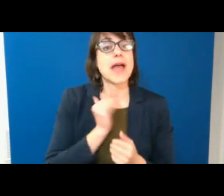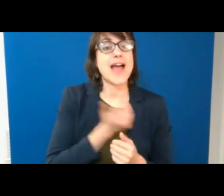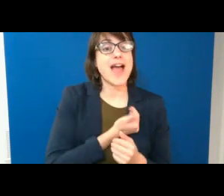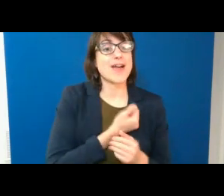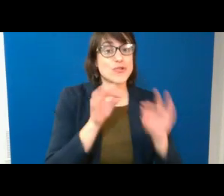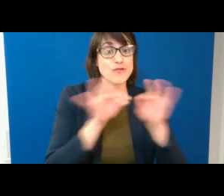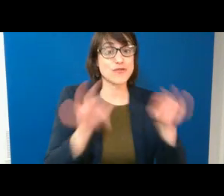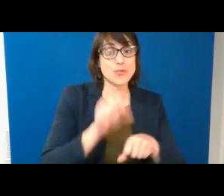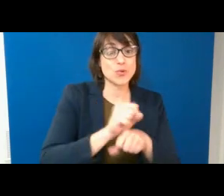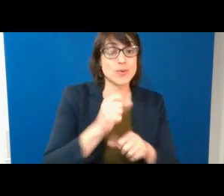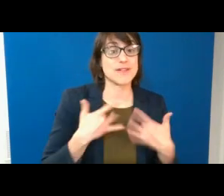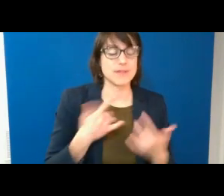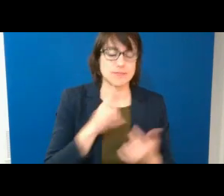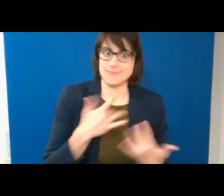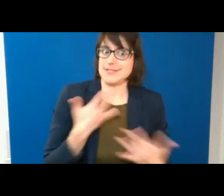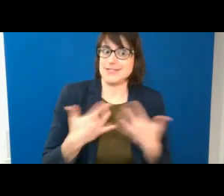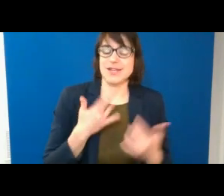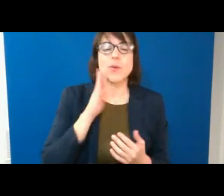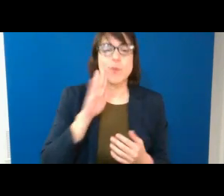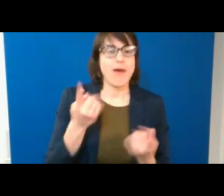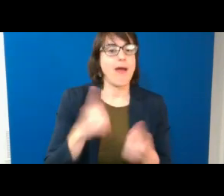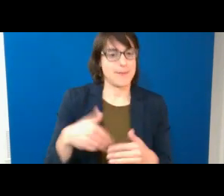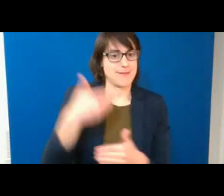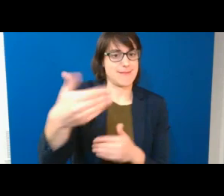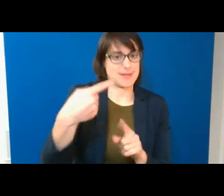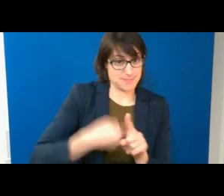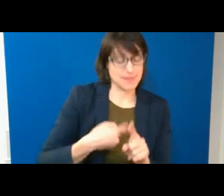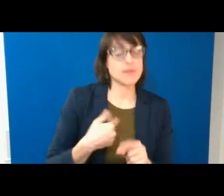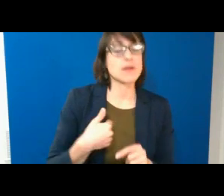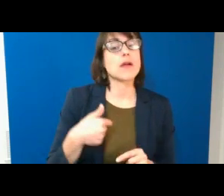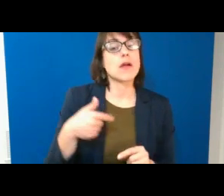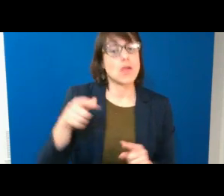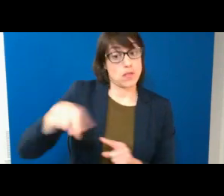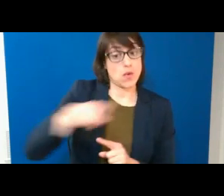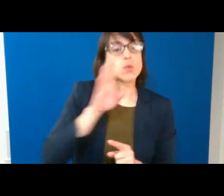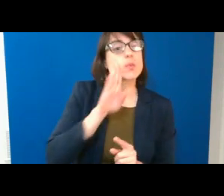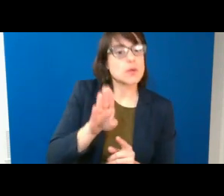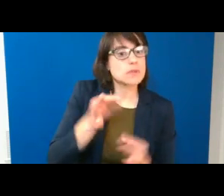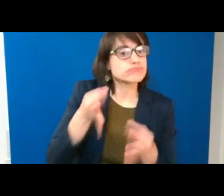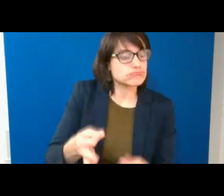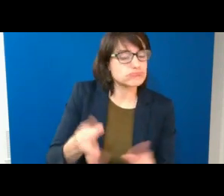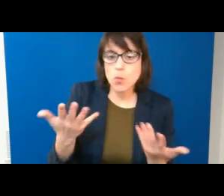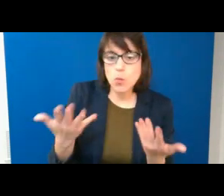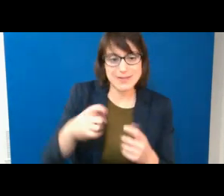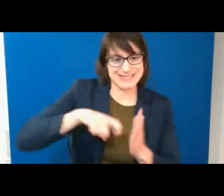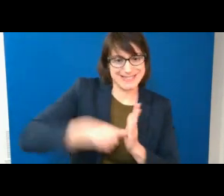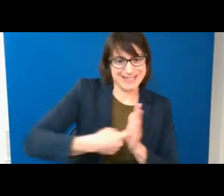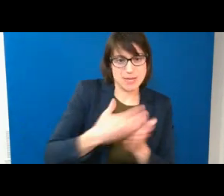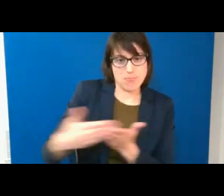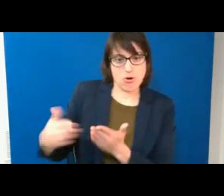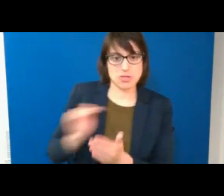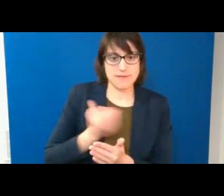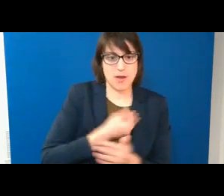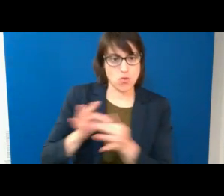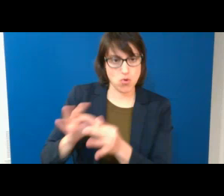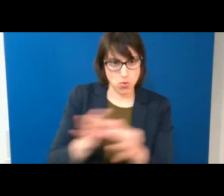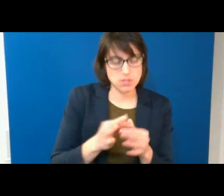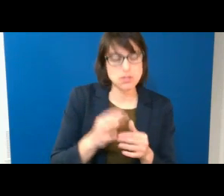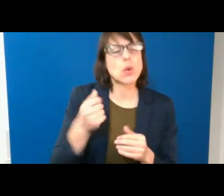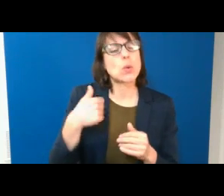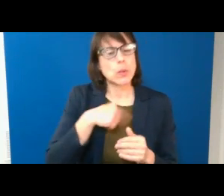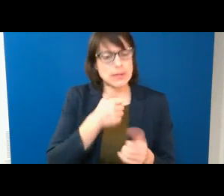for these. They're taking place next month, and we'll be determining really key components of a coalition. So we'll co-develop our mission and